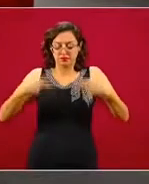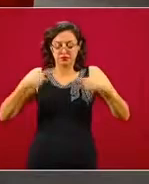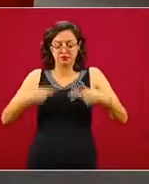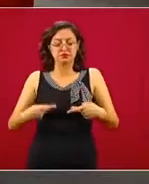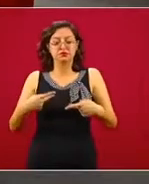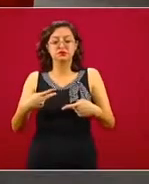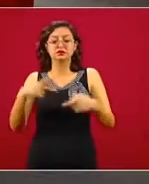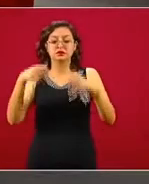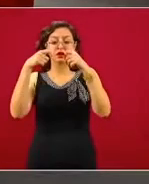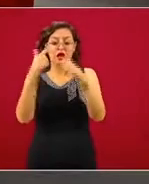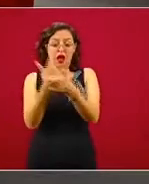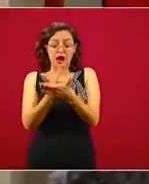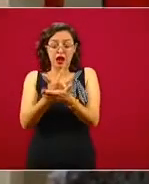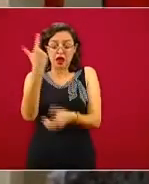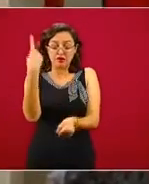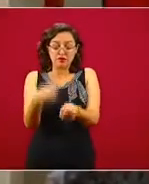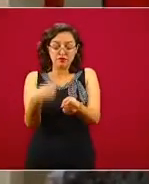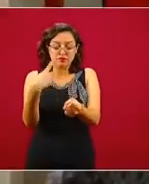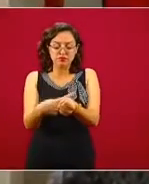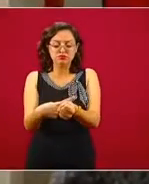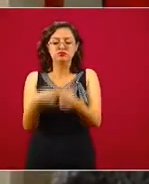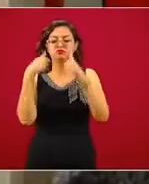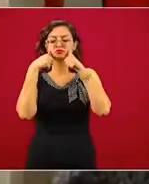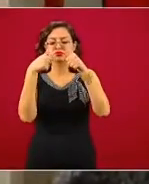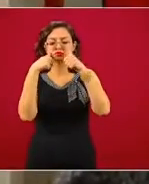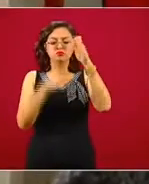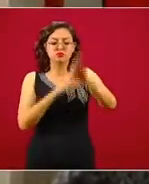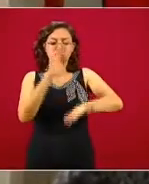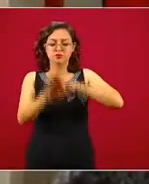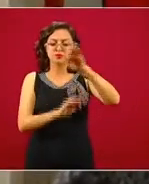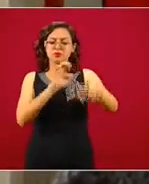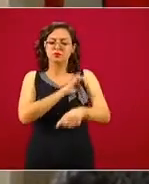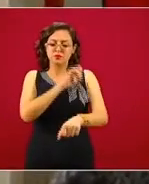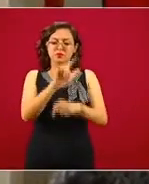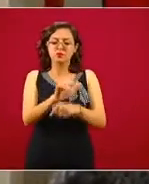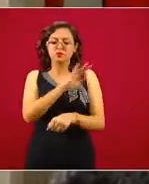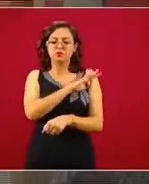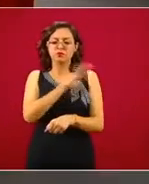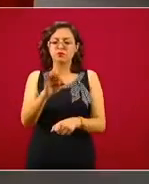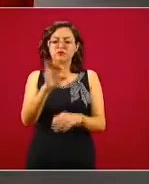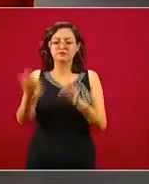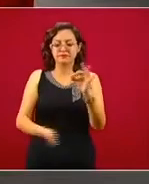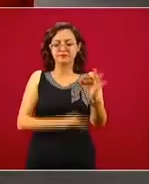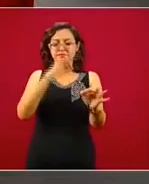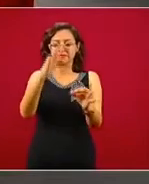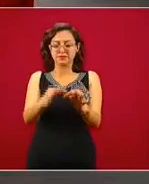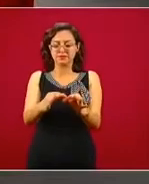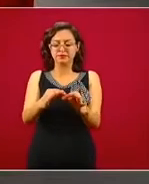Then we also have states as Sinaloa and Quintana Roo that have important